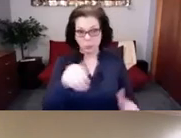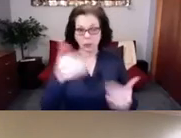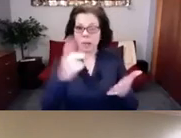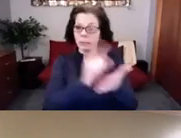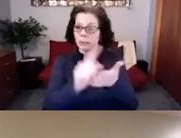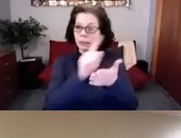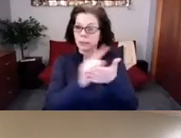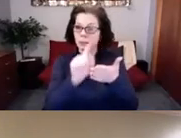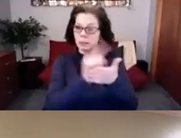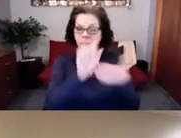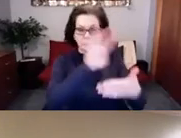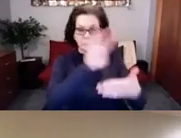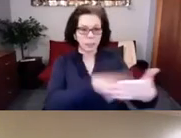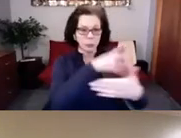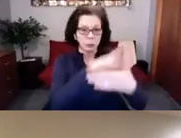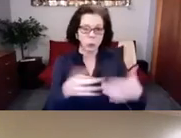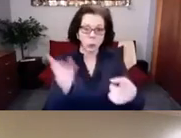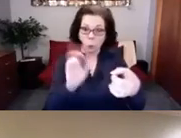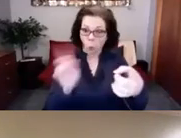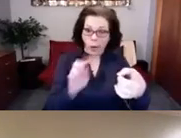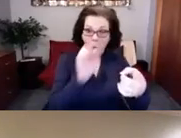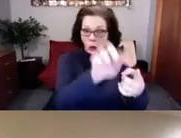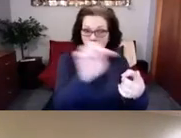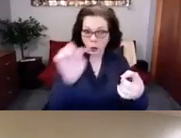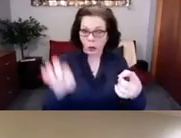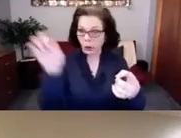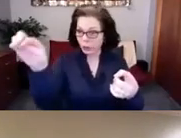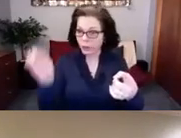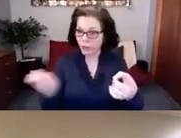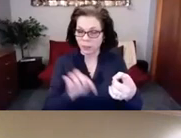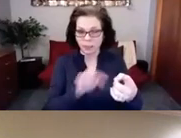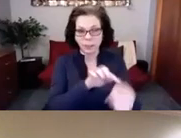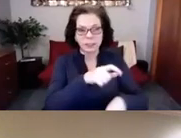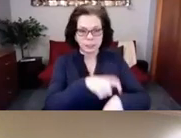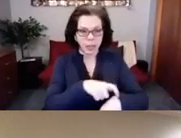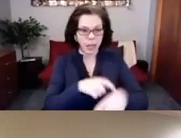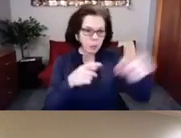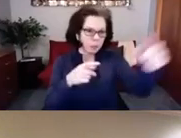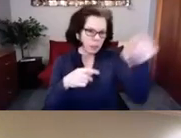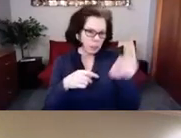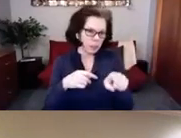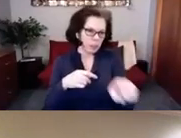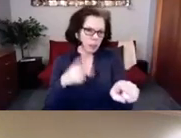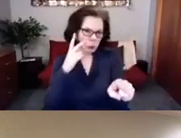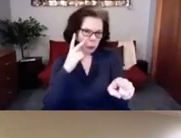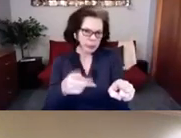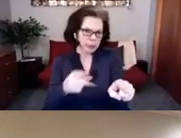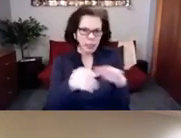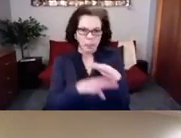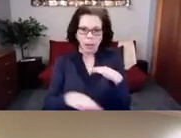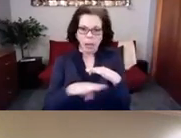is going to be located each day, and then the time. And then you'll see right at the bottom the help desk phone